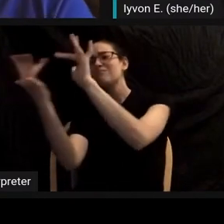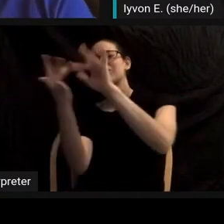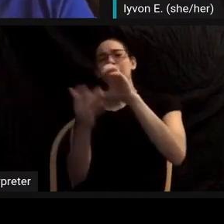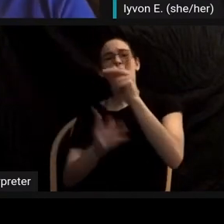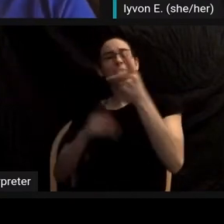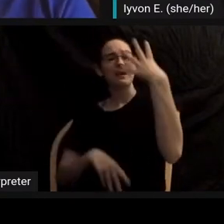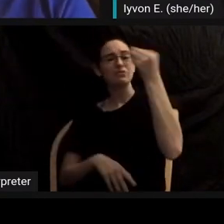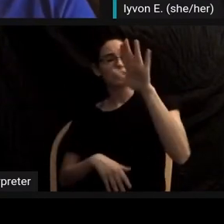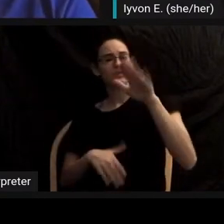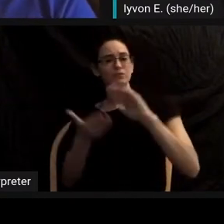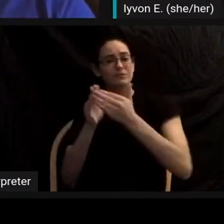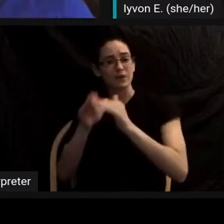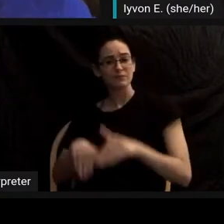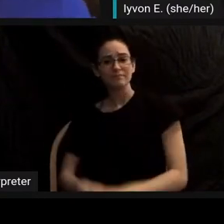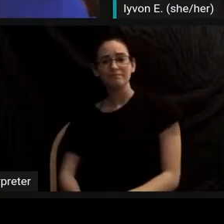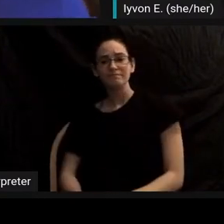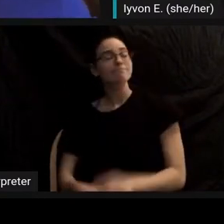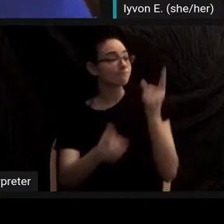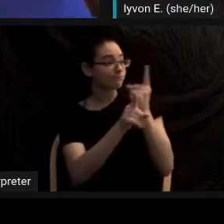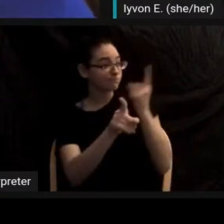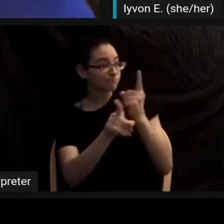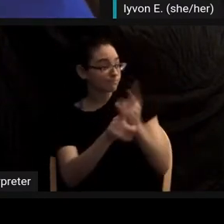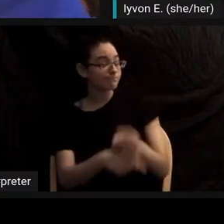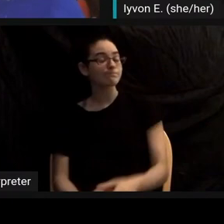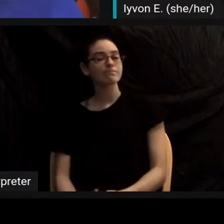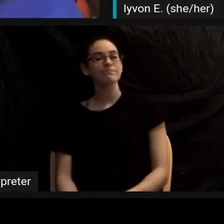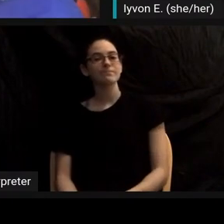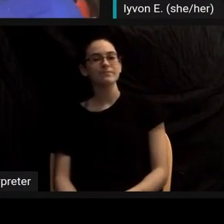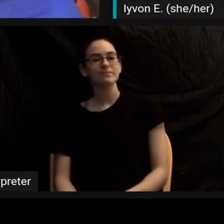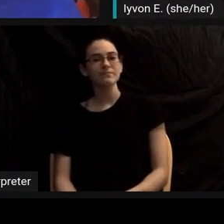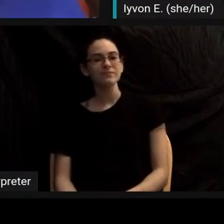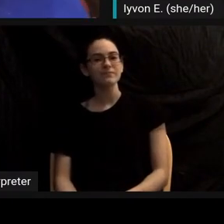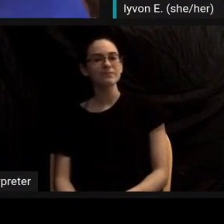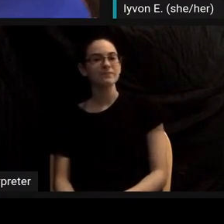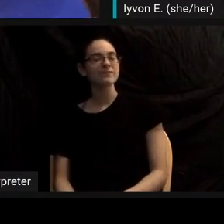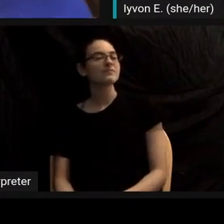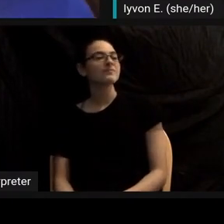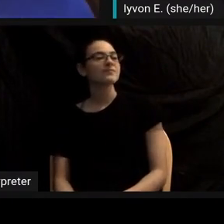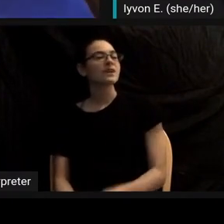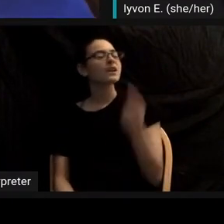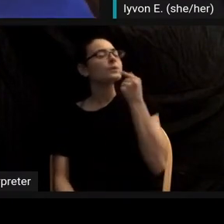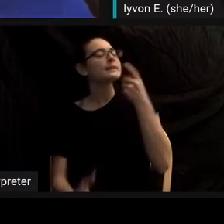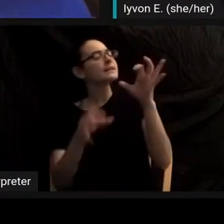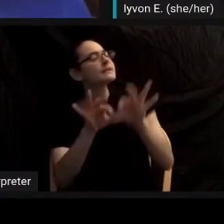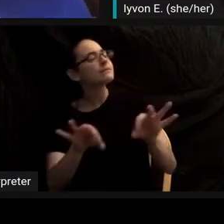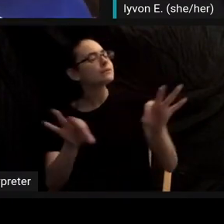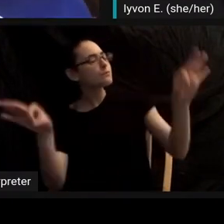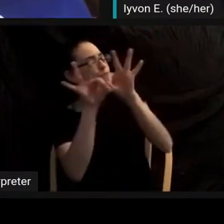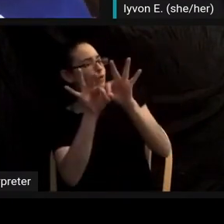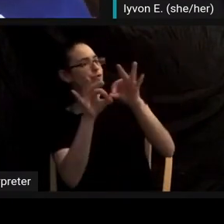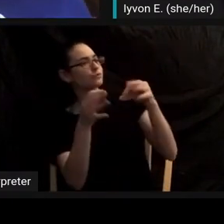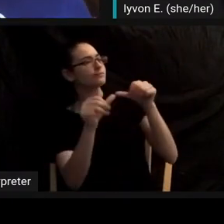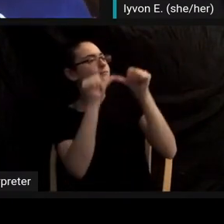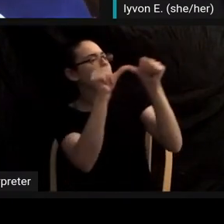to yield. Yeah, you never know. And I also will say, like, it's important to keep learning in